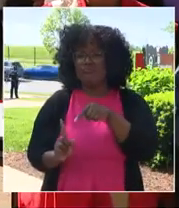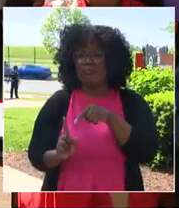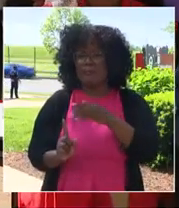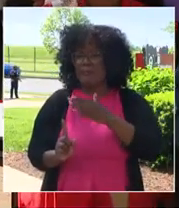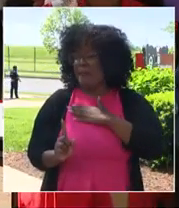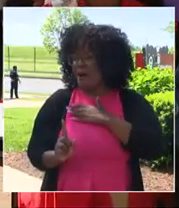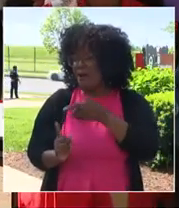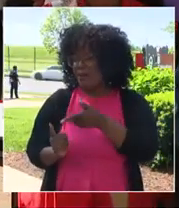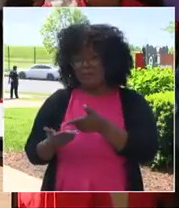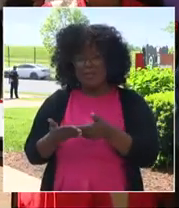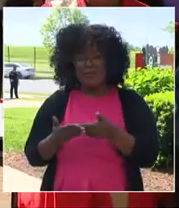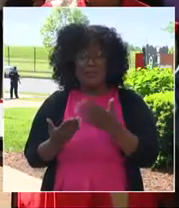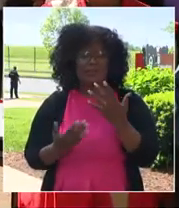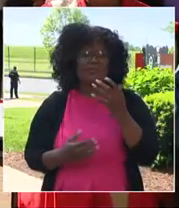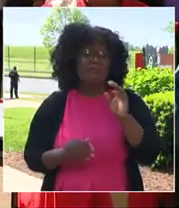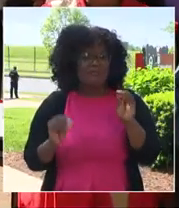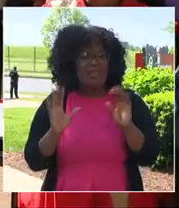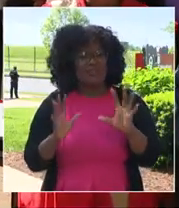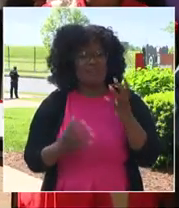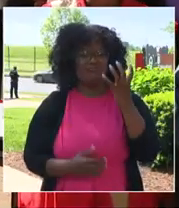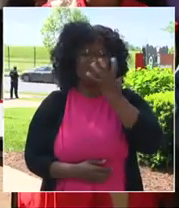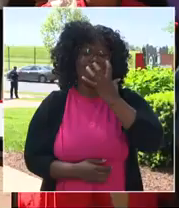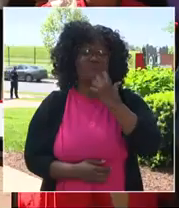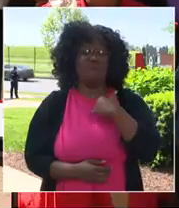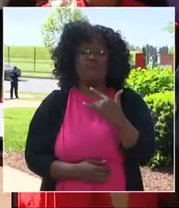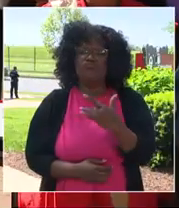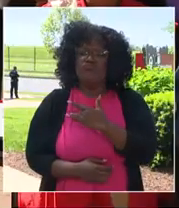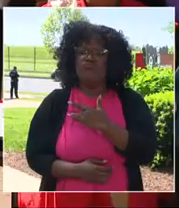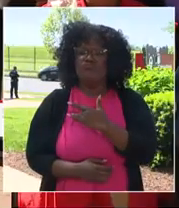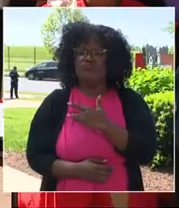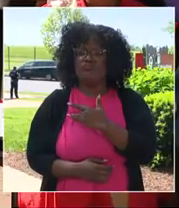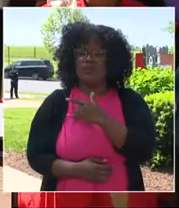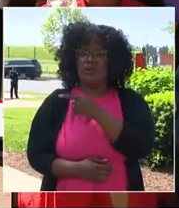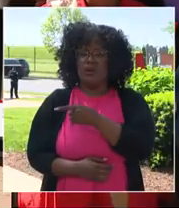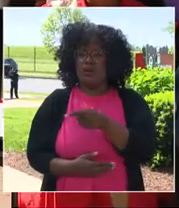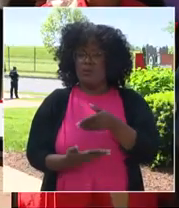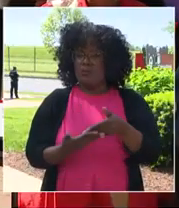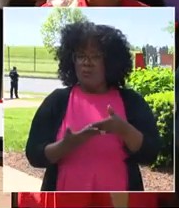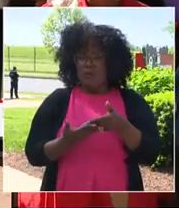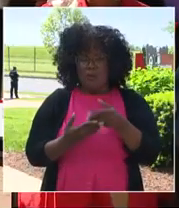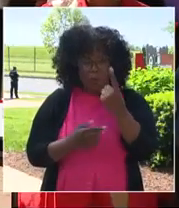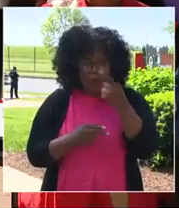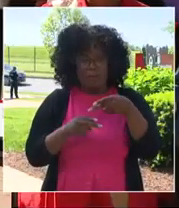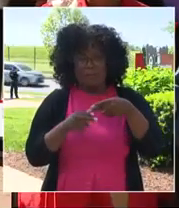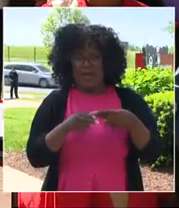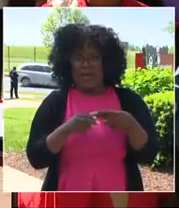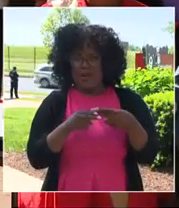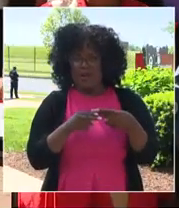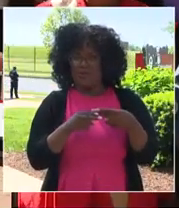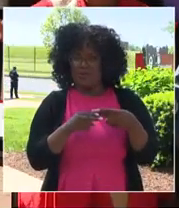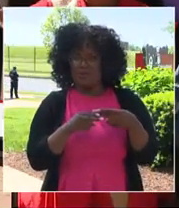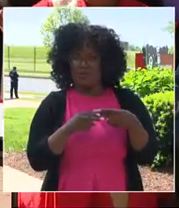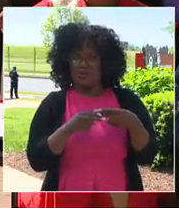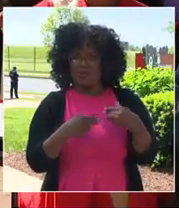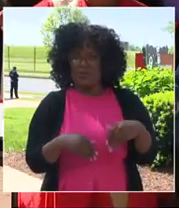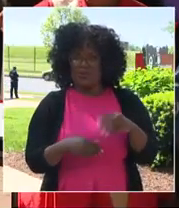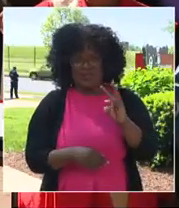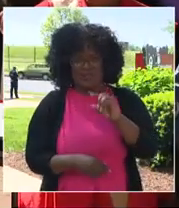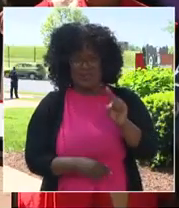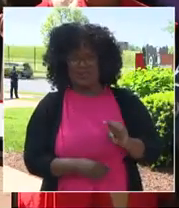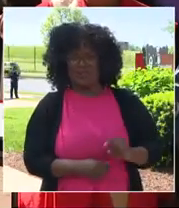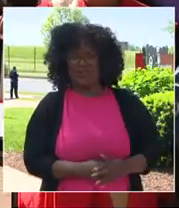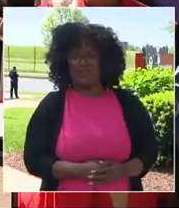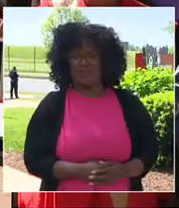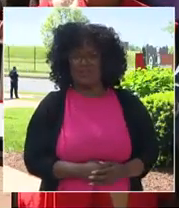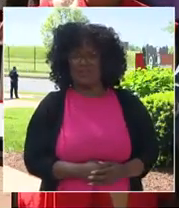Mayor. Abria is my miracle baby. She was born at 1 pound and 6 ounces at 23 weeks. Everybody go like this really quick. That's how